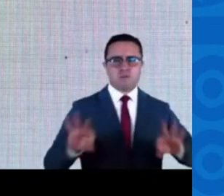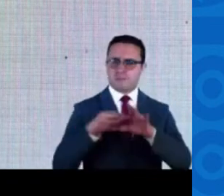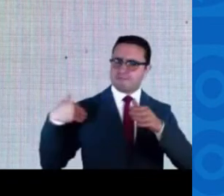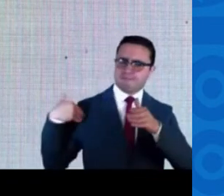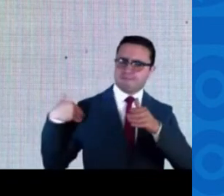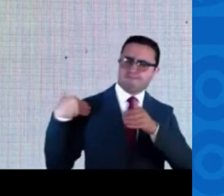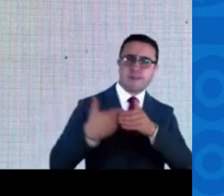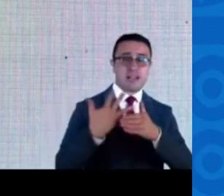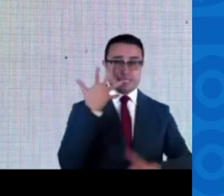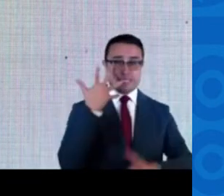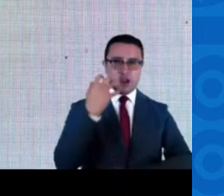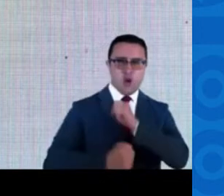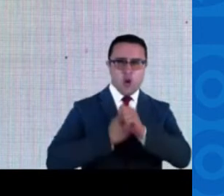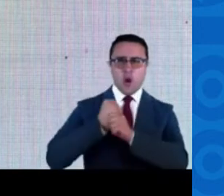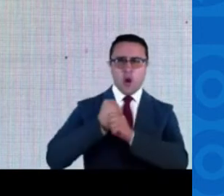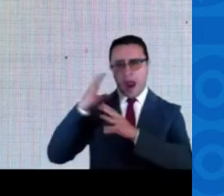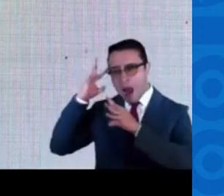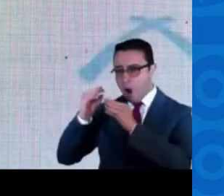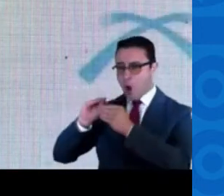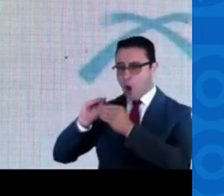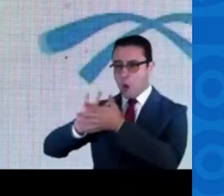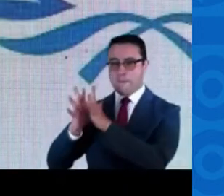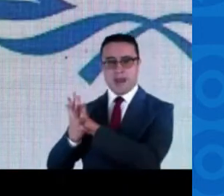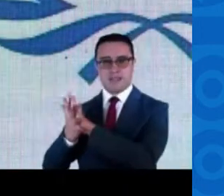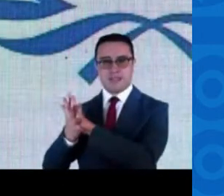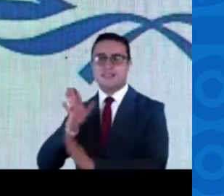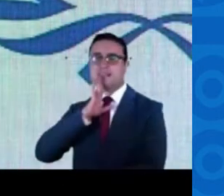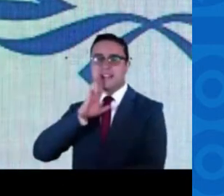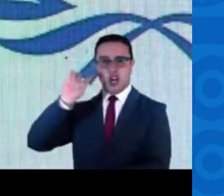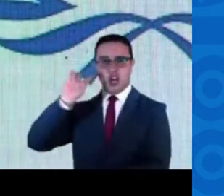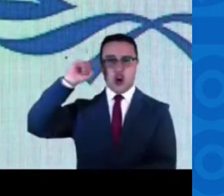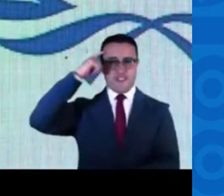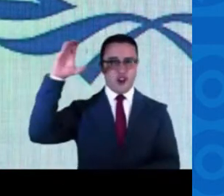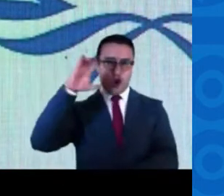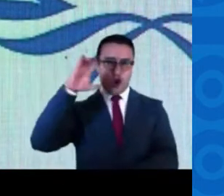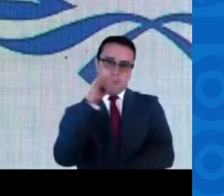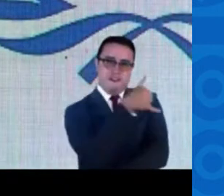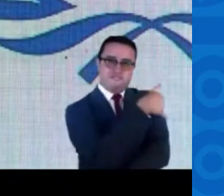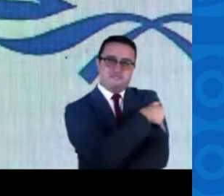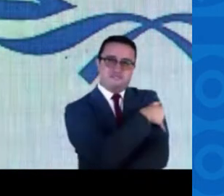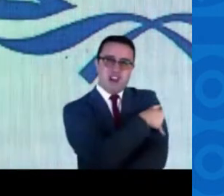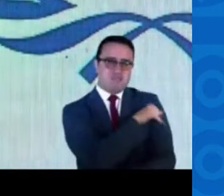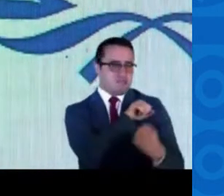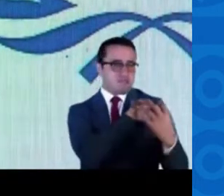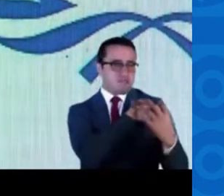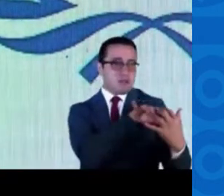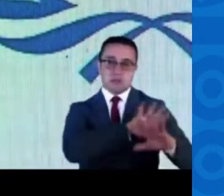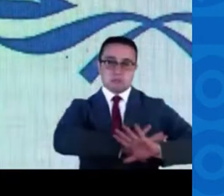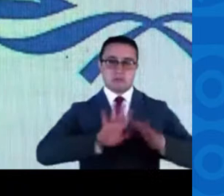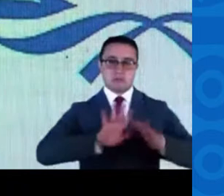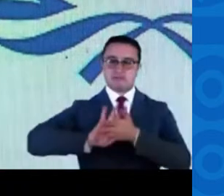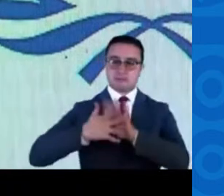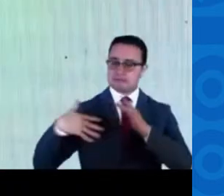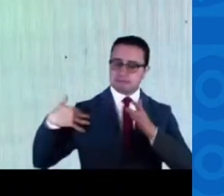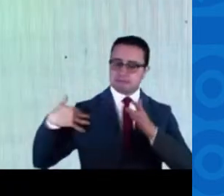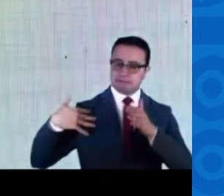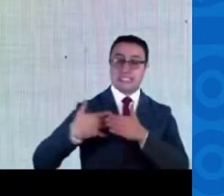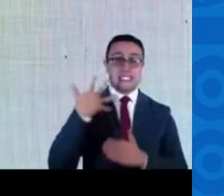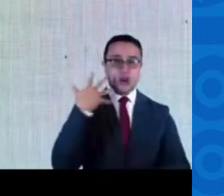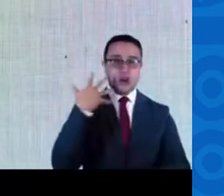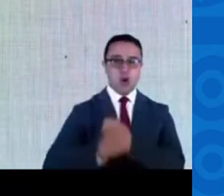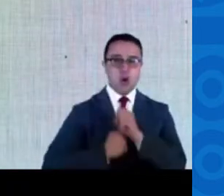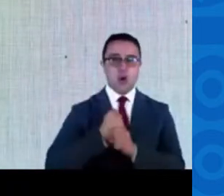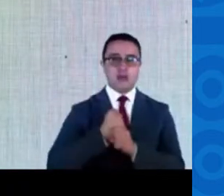to commemorate the 5 years of the signature of the peace agreement between the government and the FARC